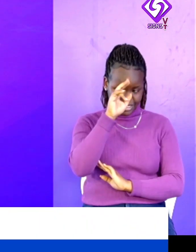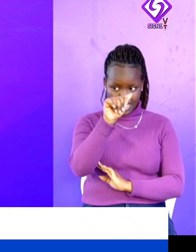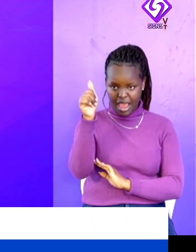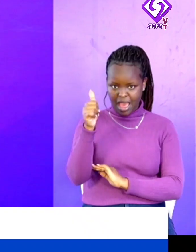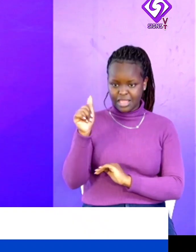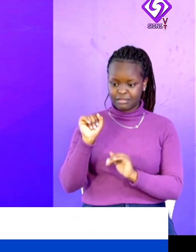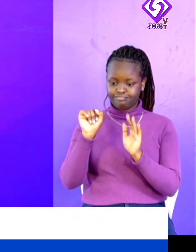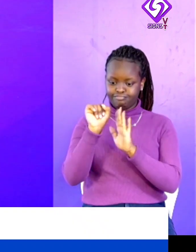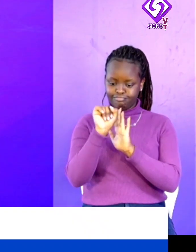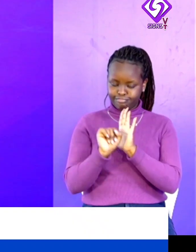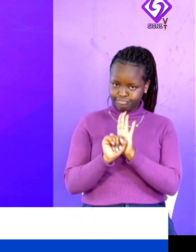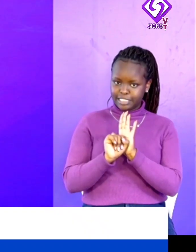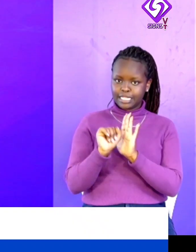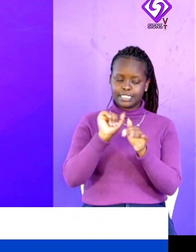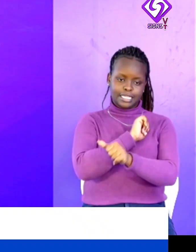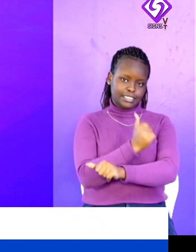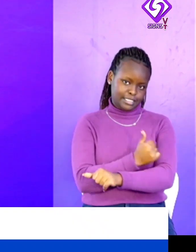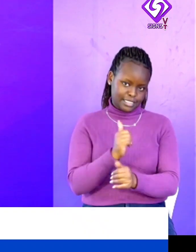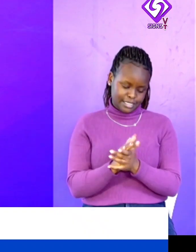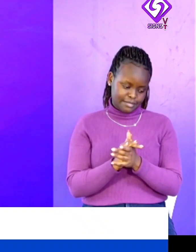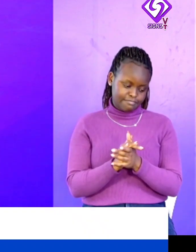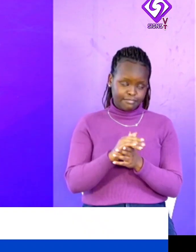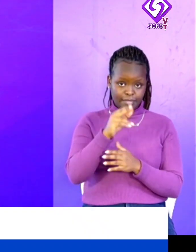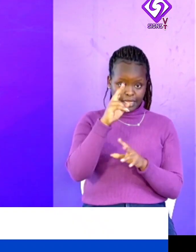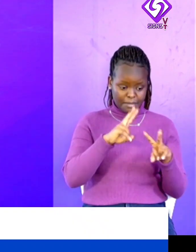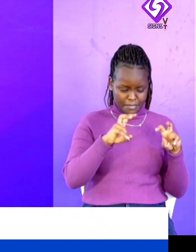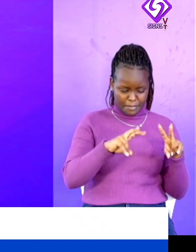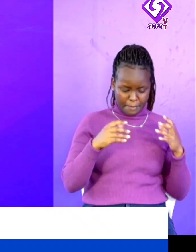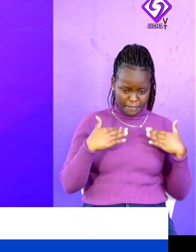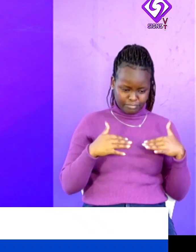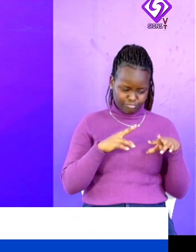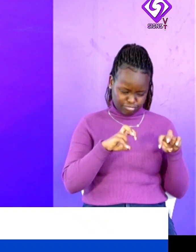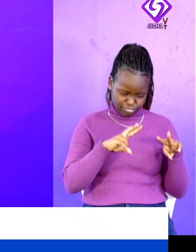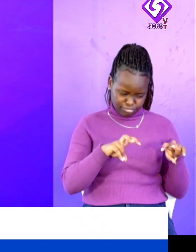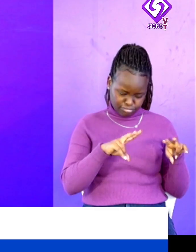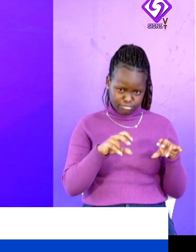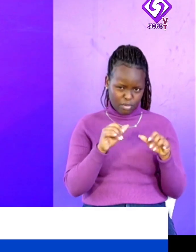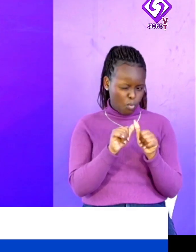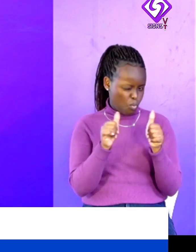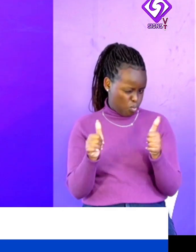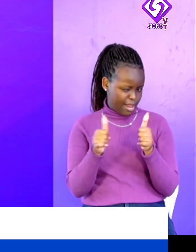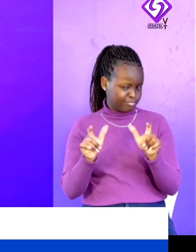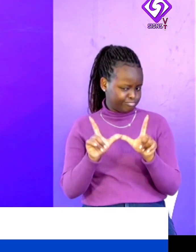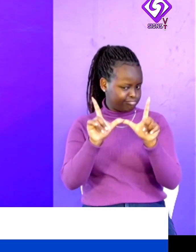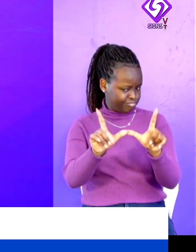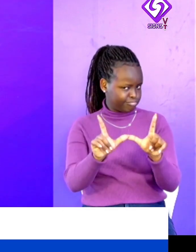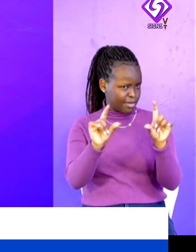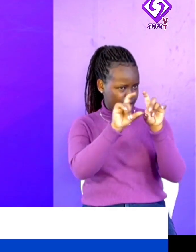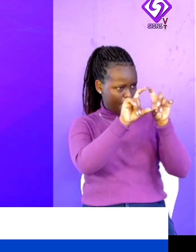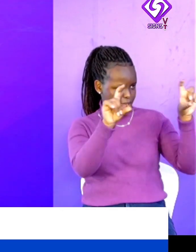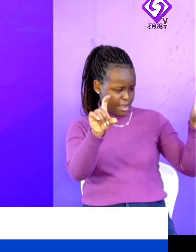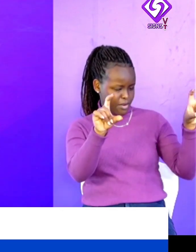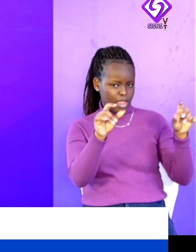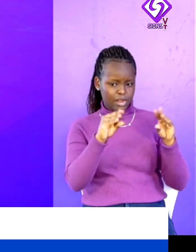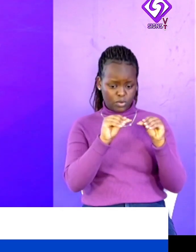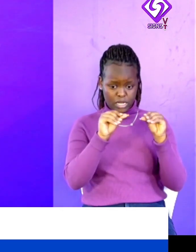state agencies. Inspectors are checking for proper certification, labeling, and quality